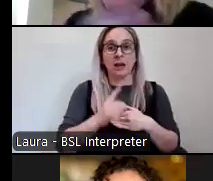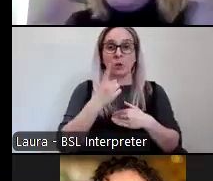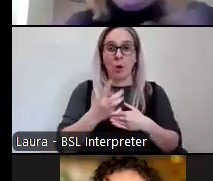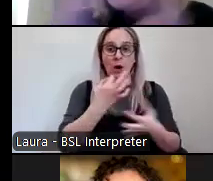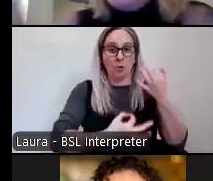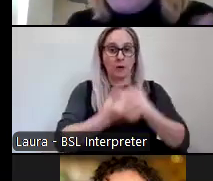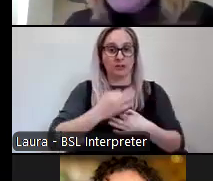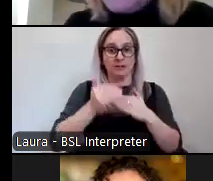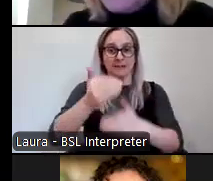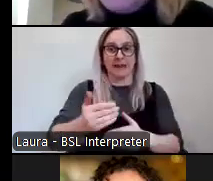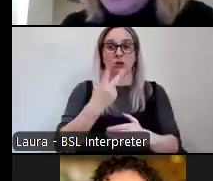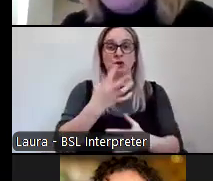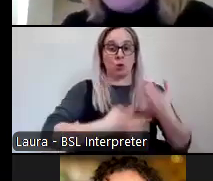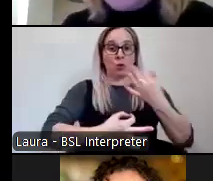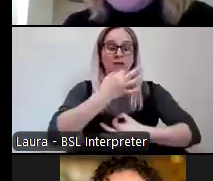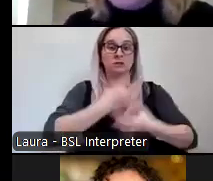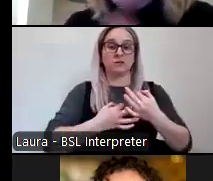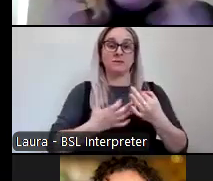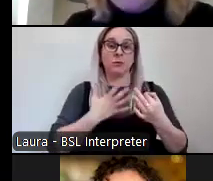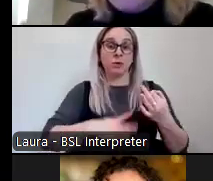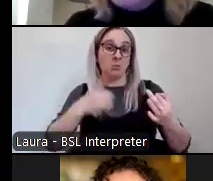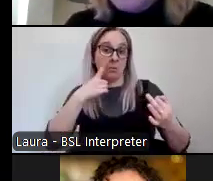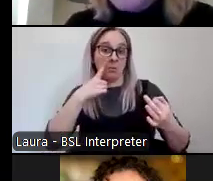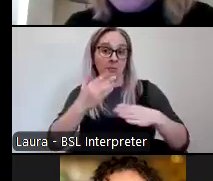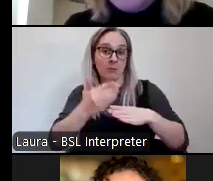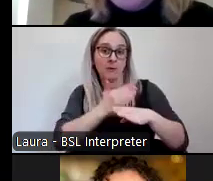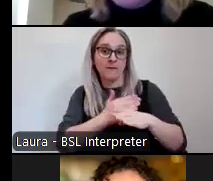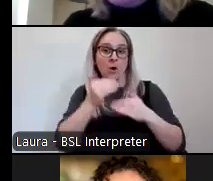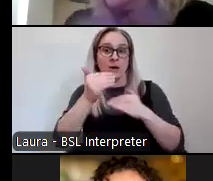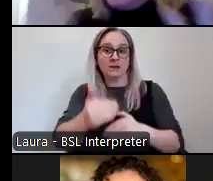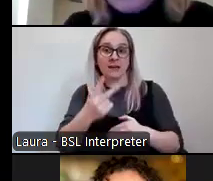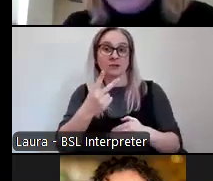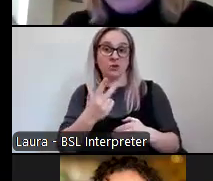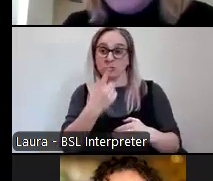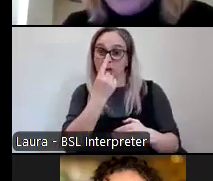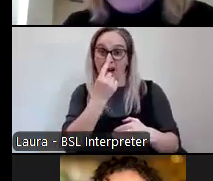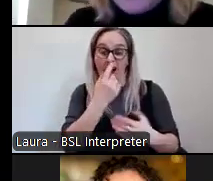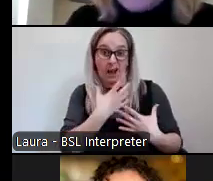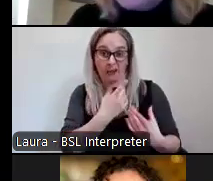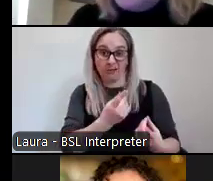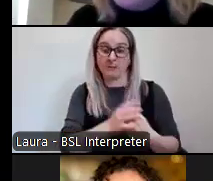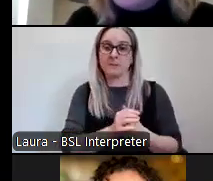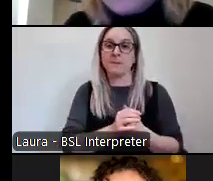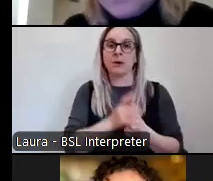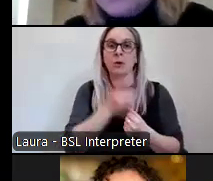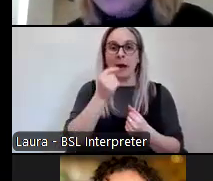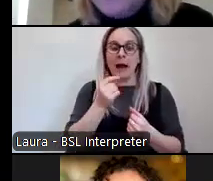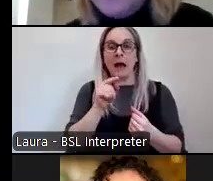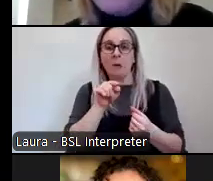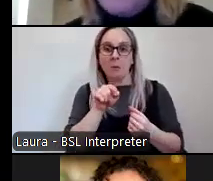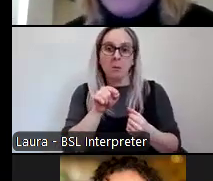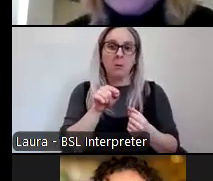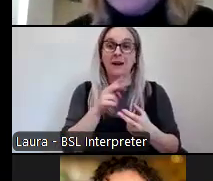questions, prior to opening of stage 2, you're welcome to do so. If you want to work through those questions, if you're